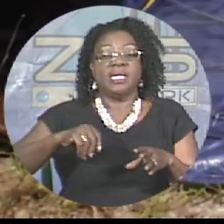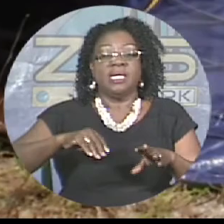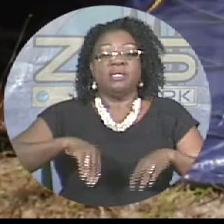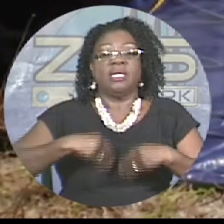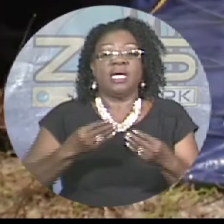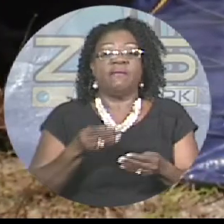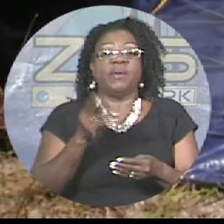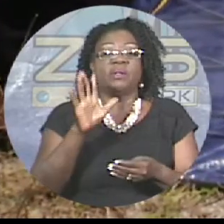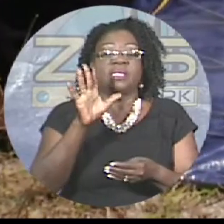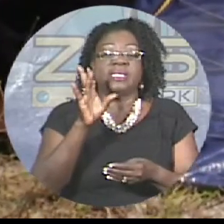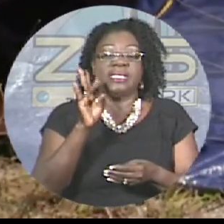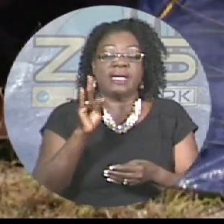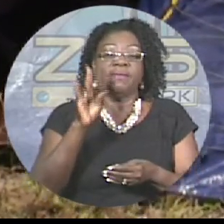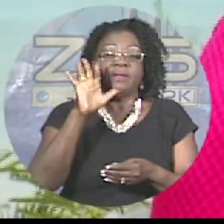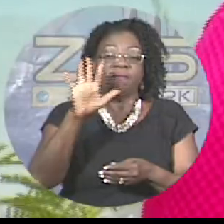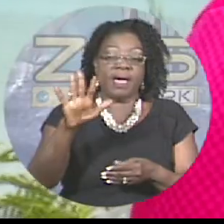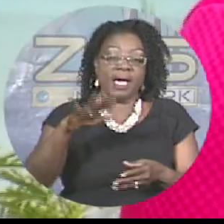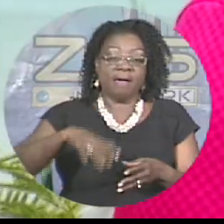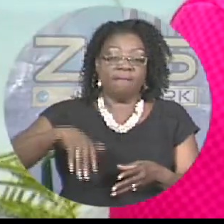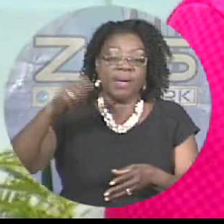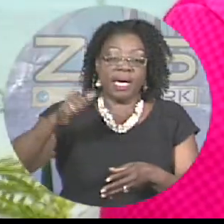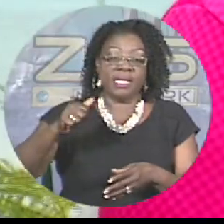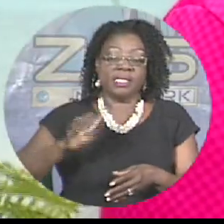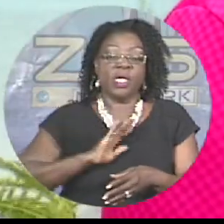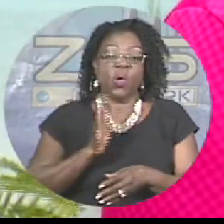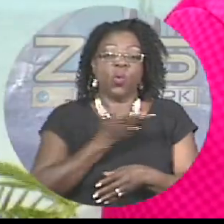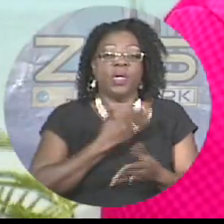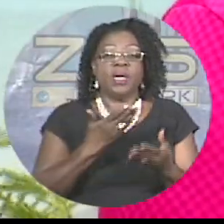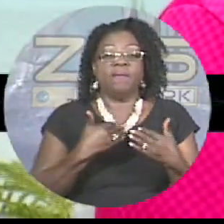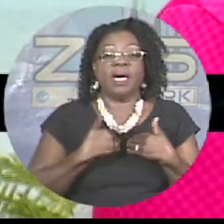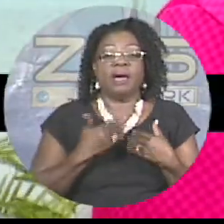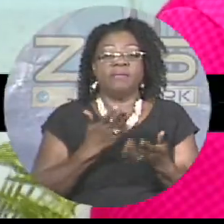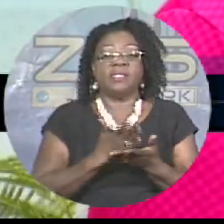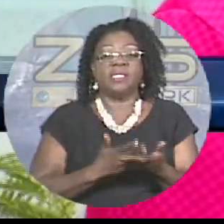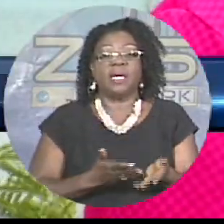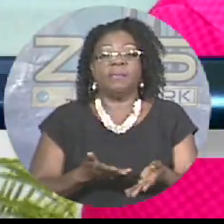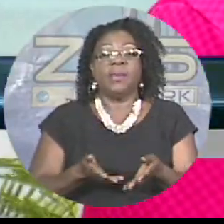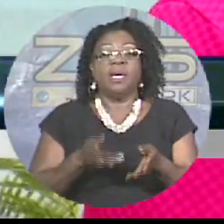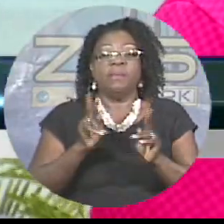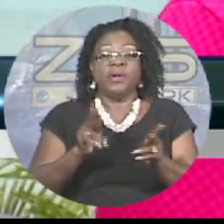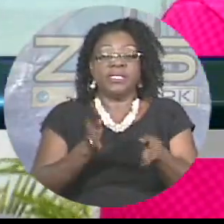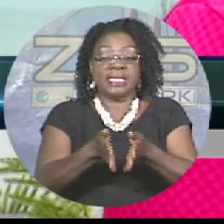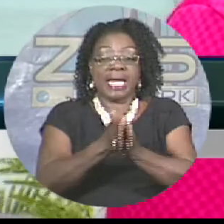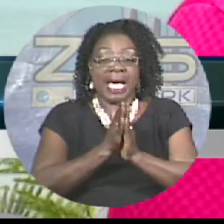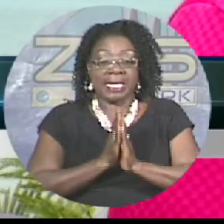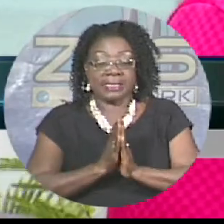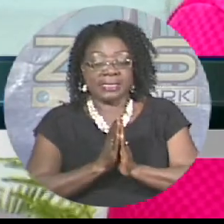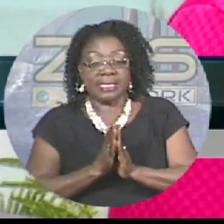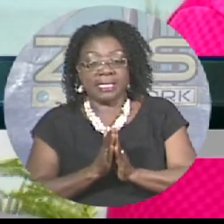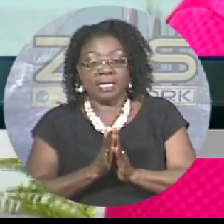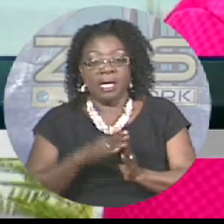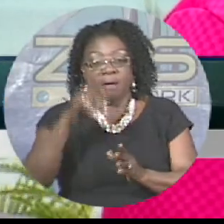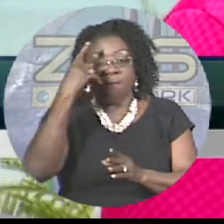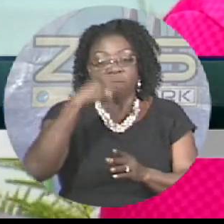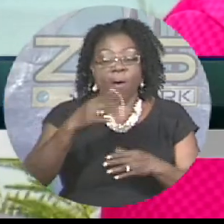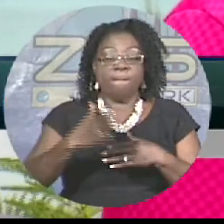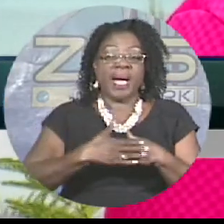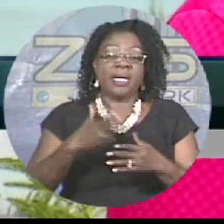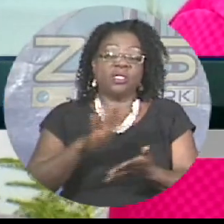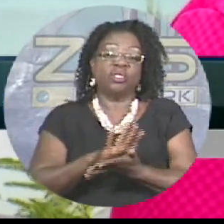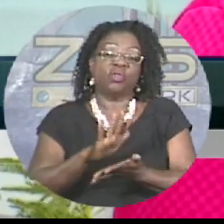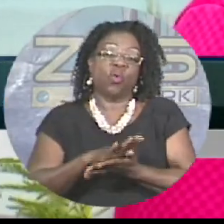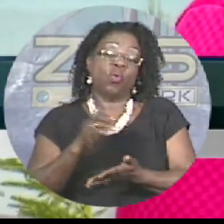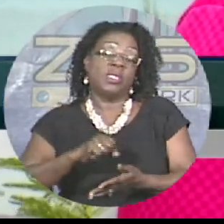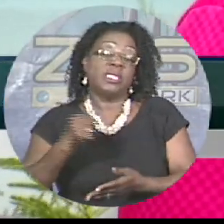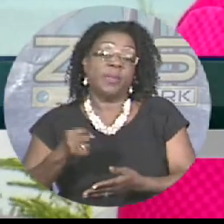75 bags. We have had several requests from various communities on the island for back to school supplies, and so this